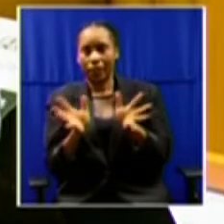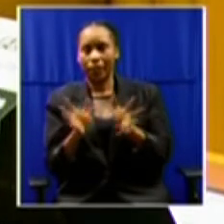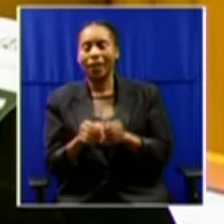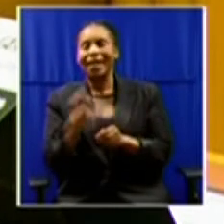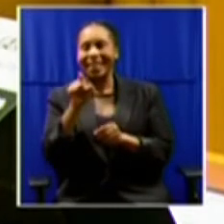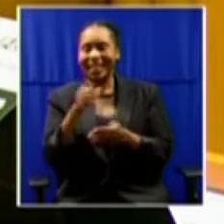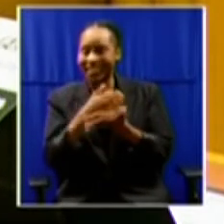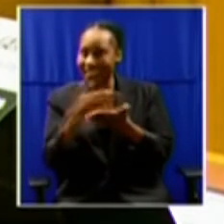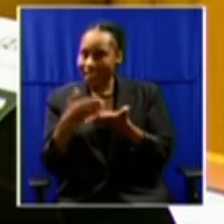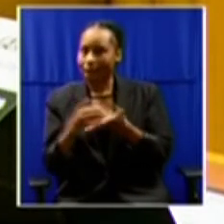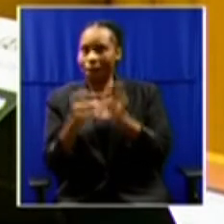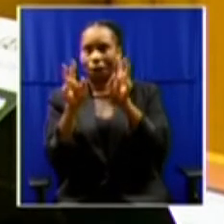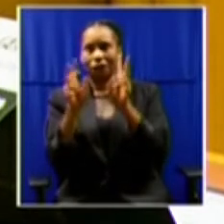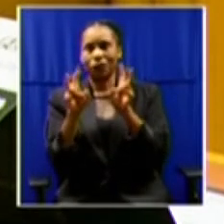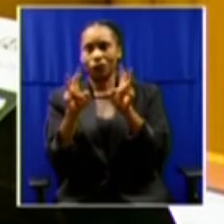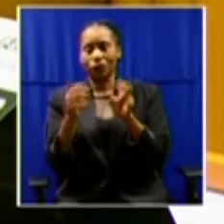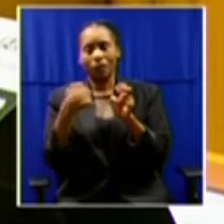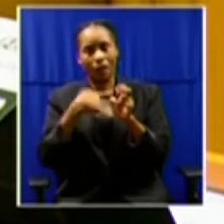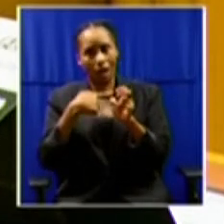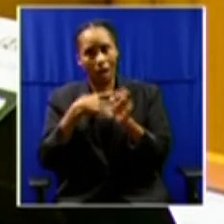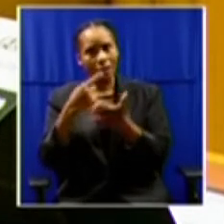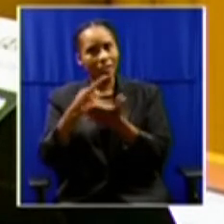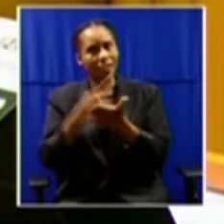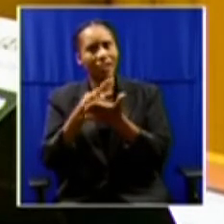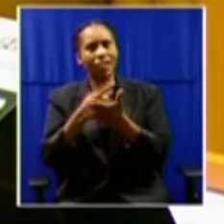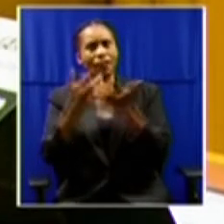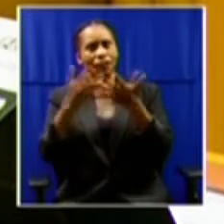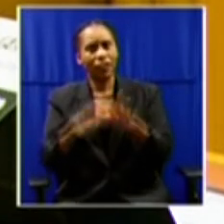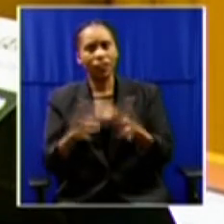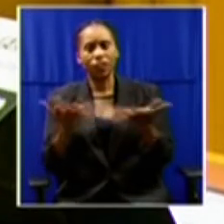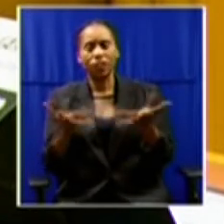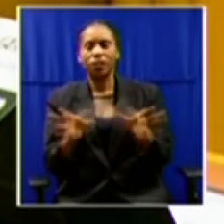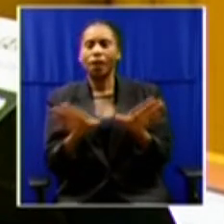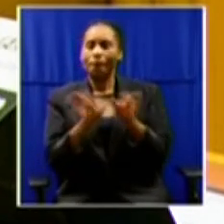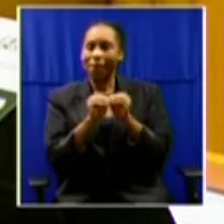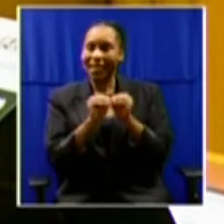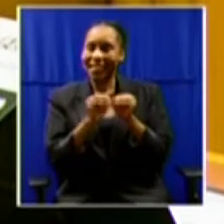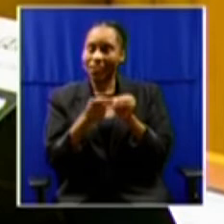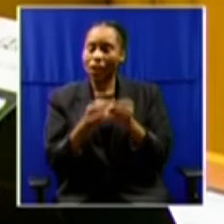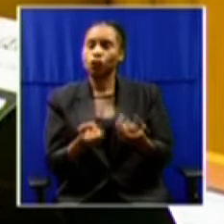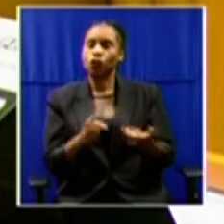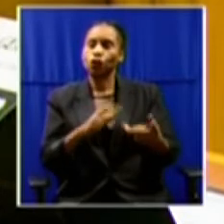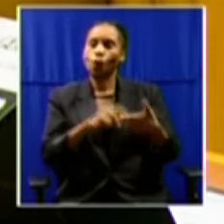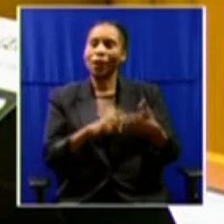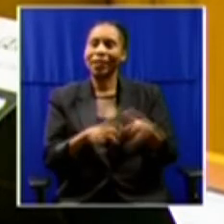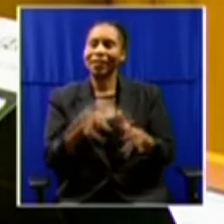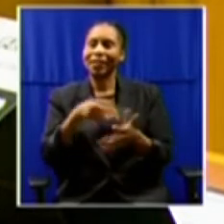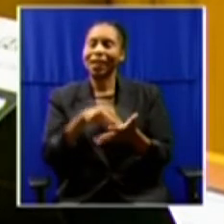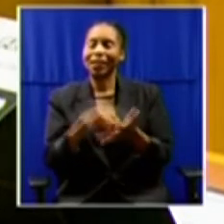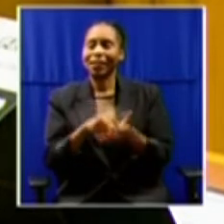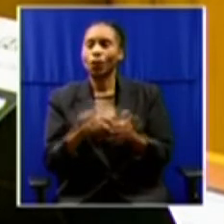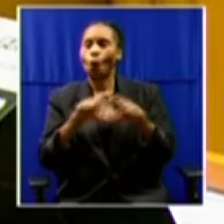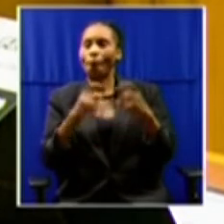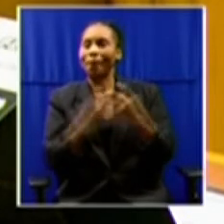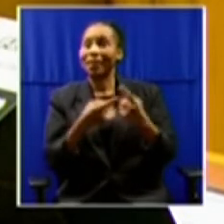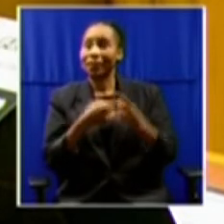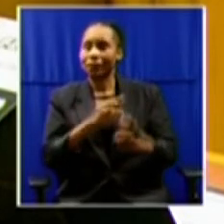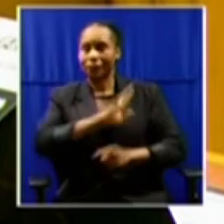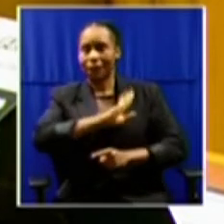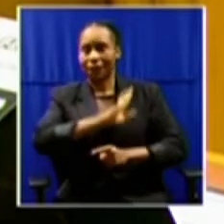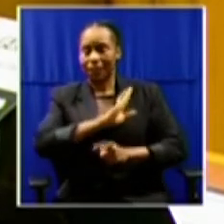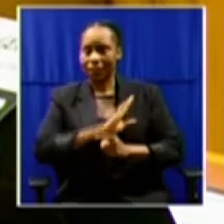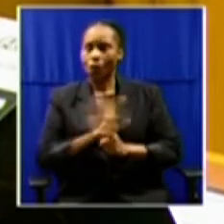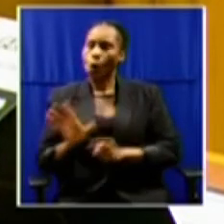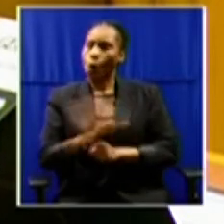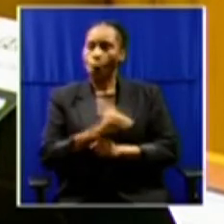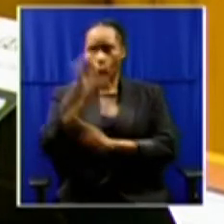the issues which I have discussed in a meeting of the Joint Standing Committee on Defense, and they know what are